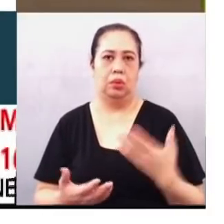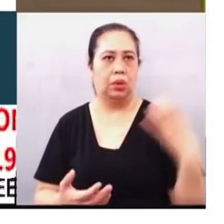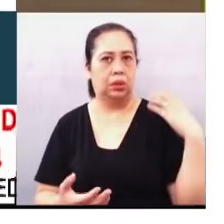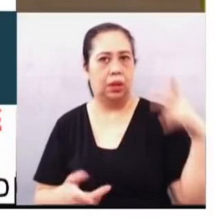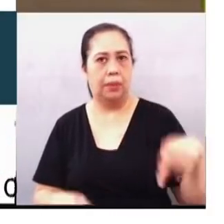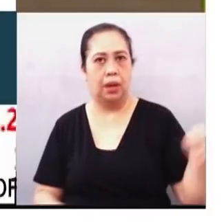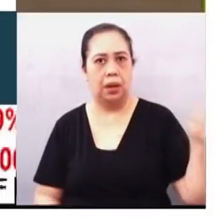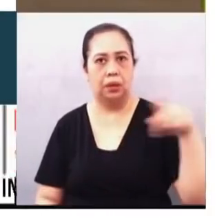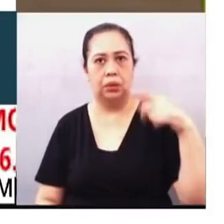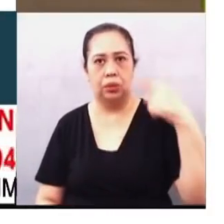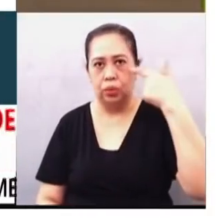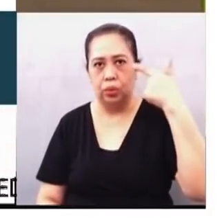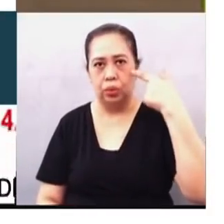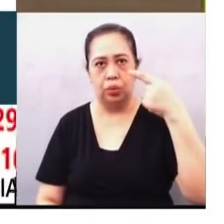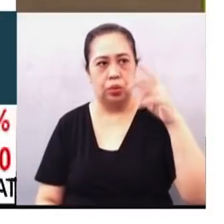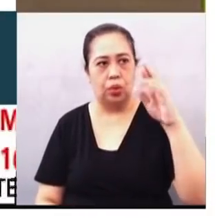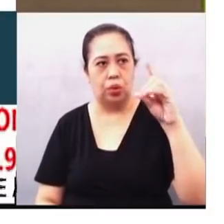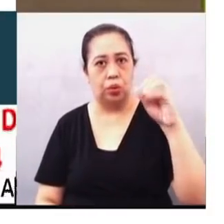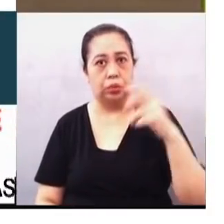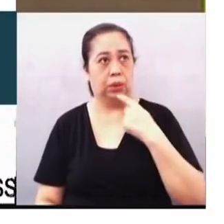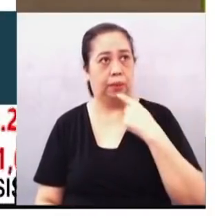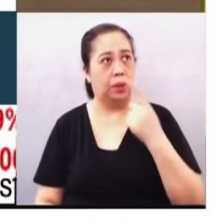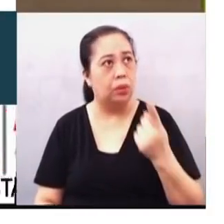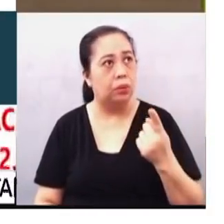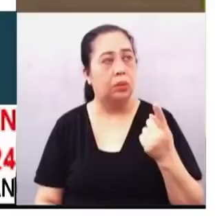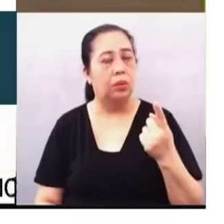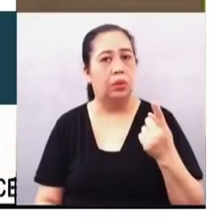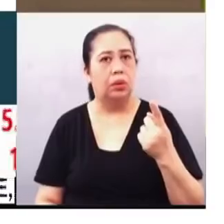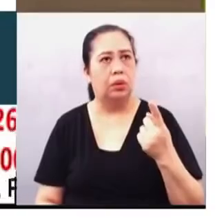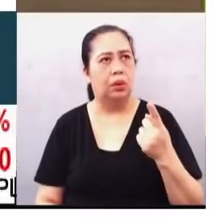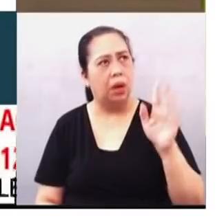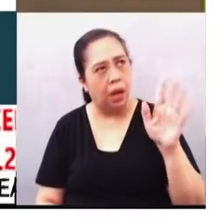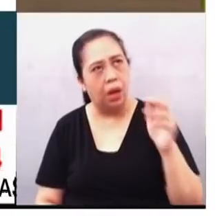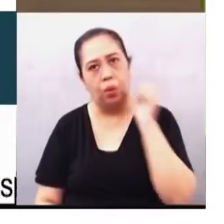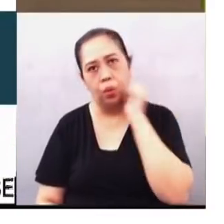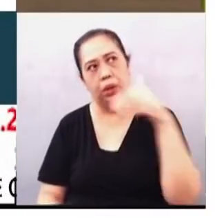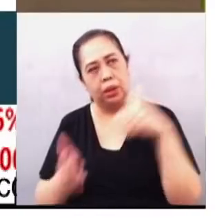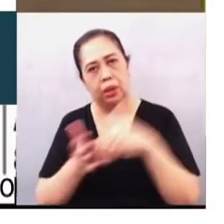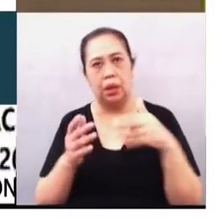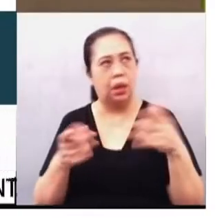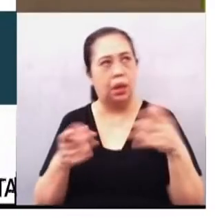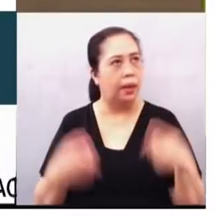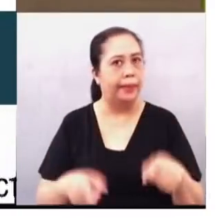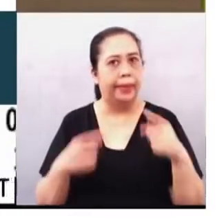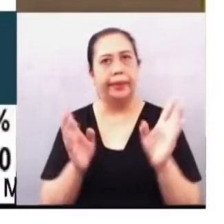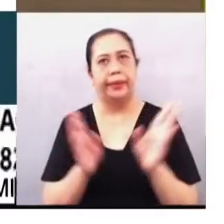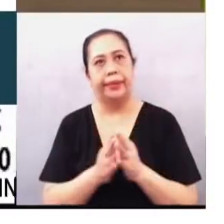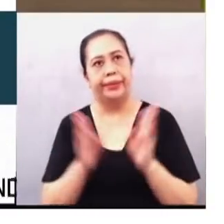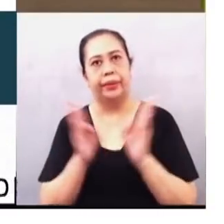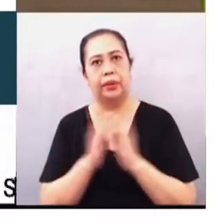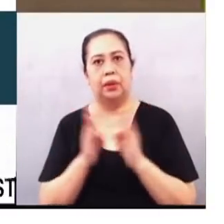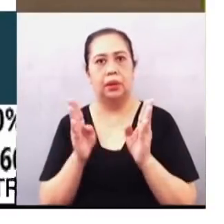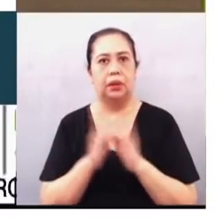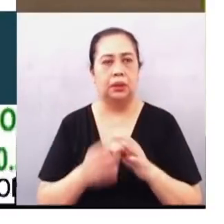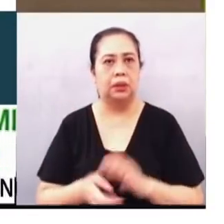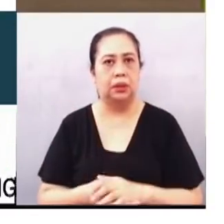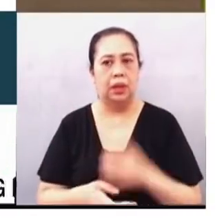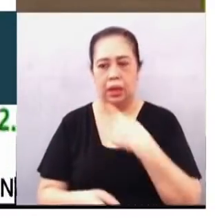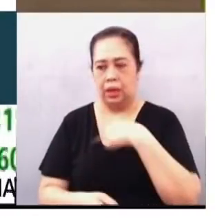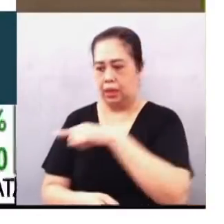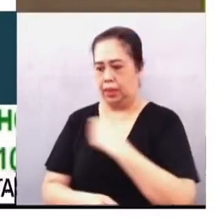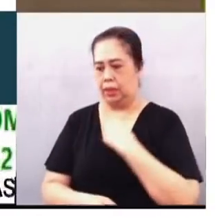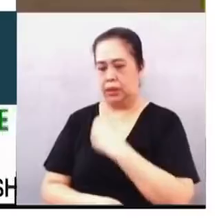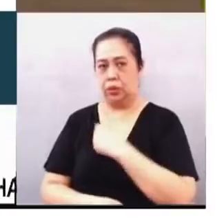na sabi ko, kung ganito tayo palagi, yung hearing natin, kami ni Senator